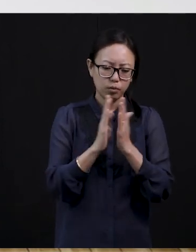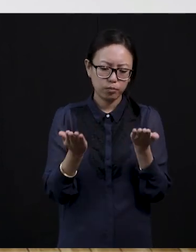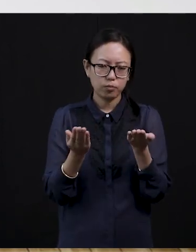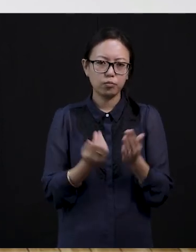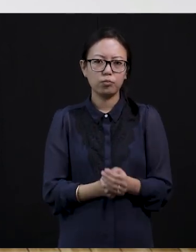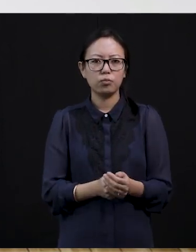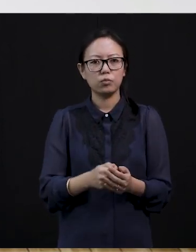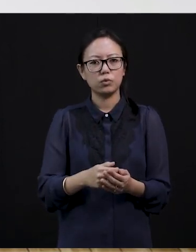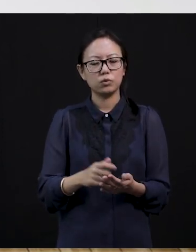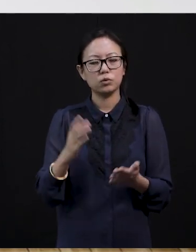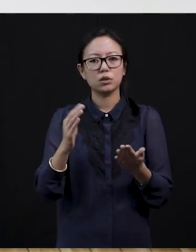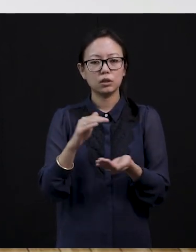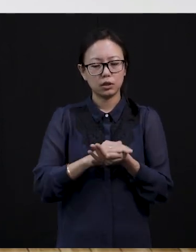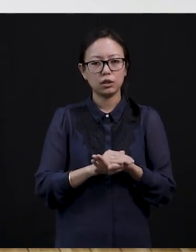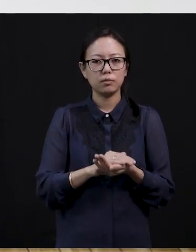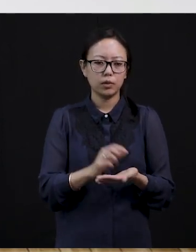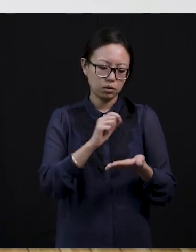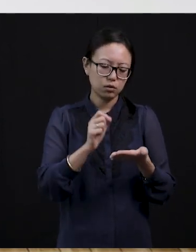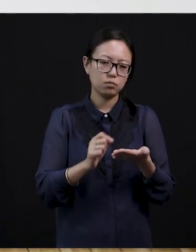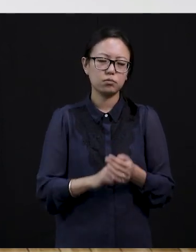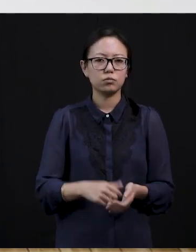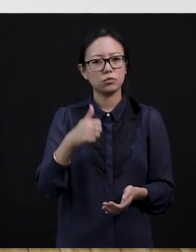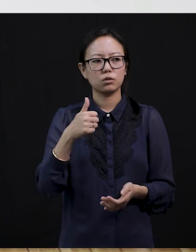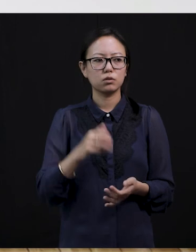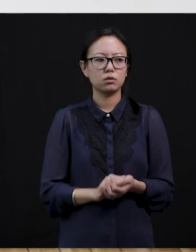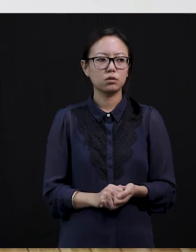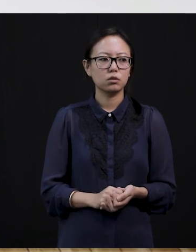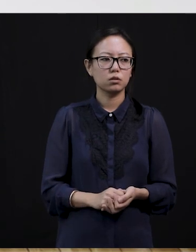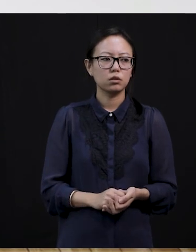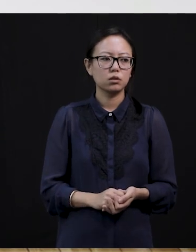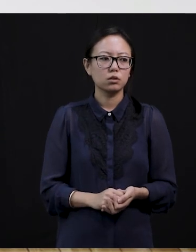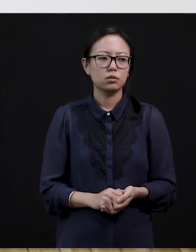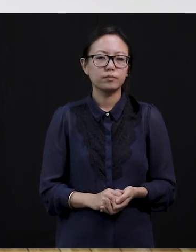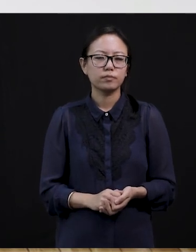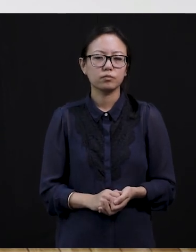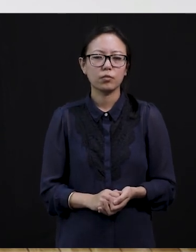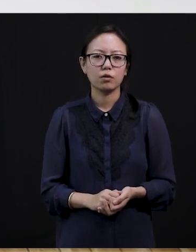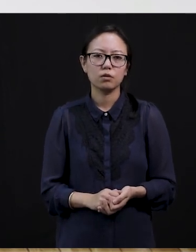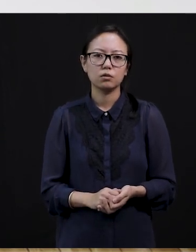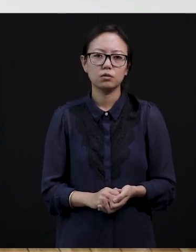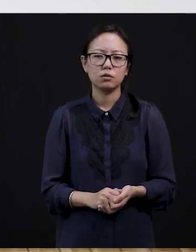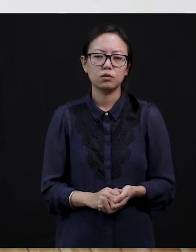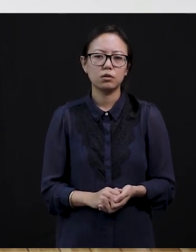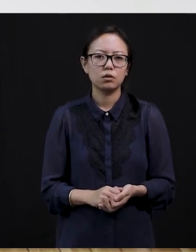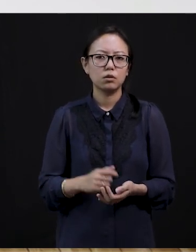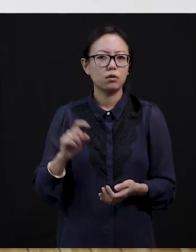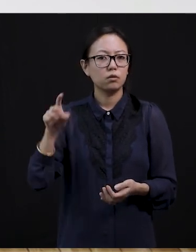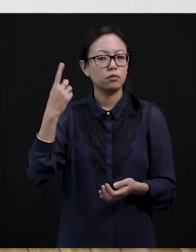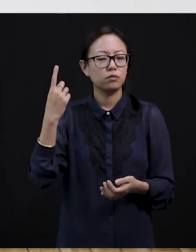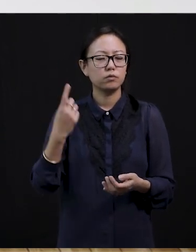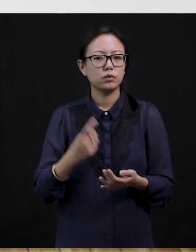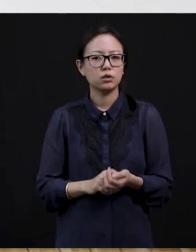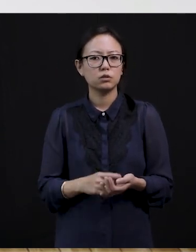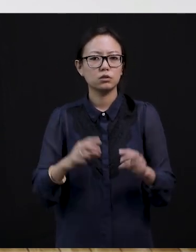was, what were the two revolutions that gave birth to the rule of law? So I'm giving you the first one, that